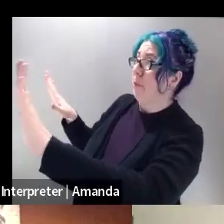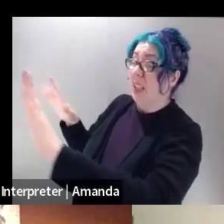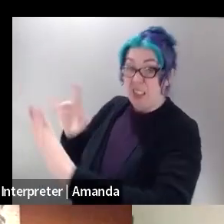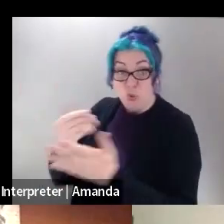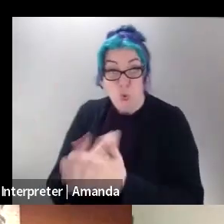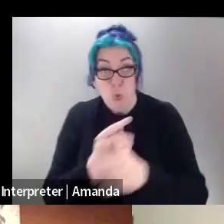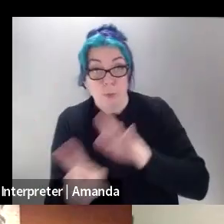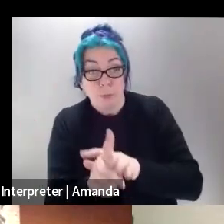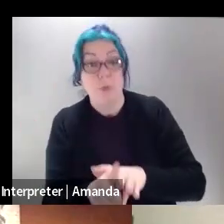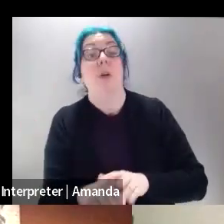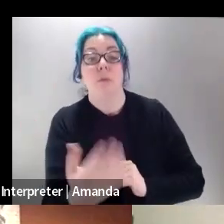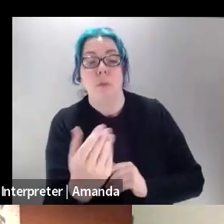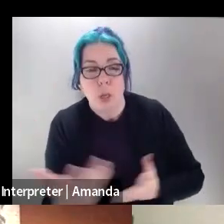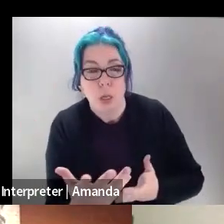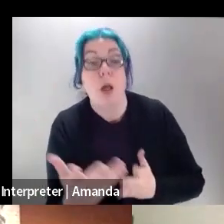I guess, emergence.